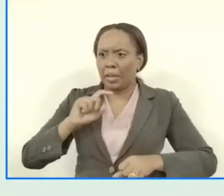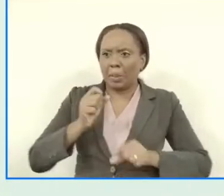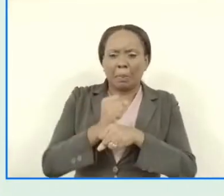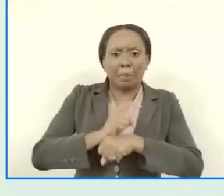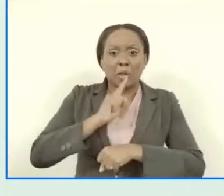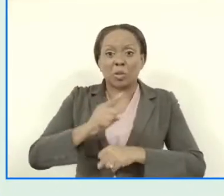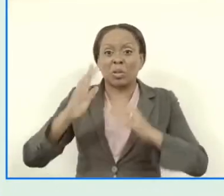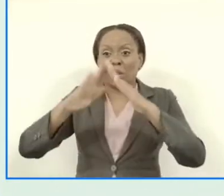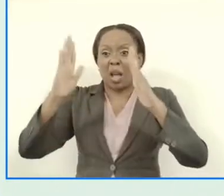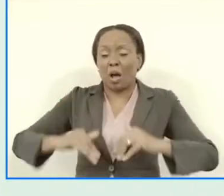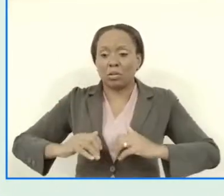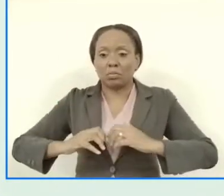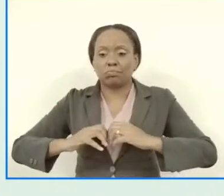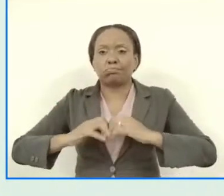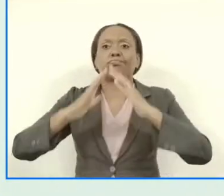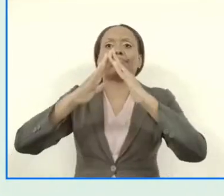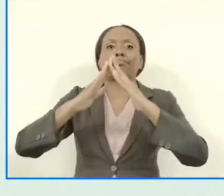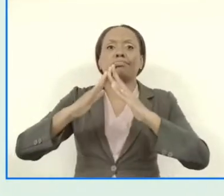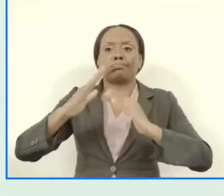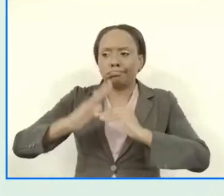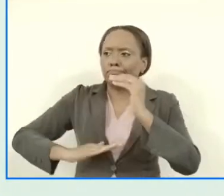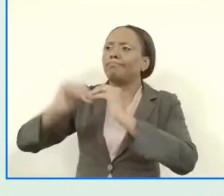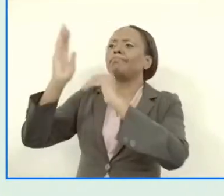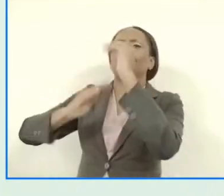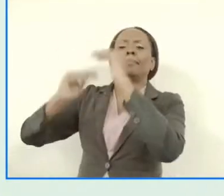of normalcy. And that is a bit more technical.